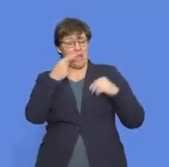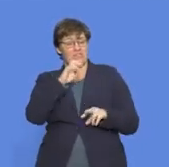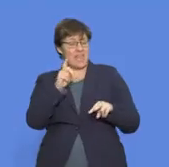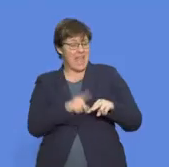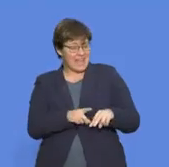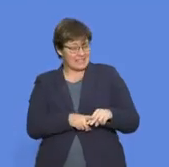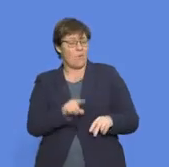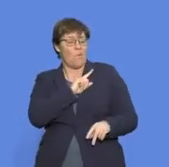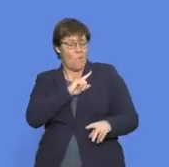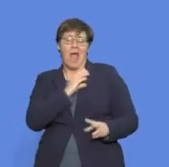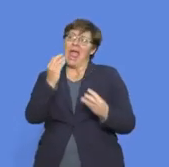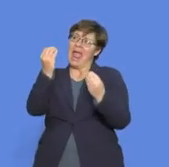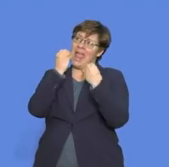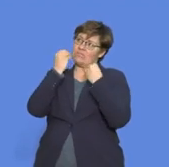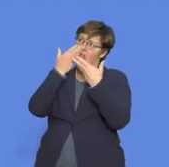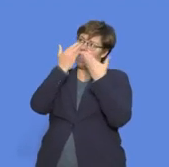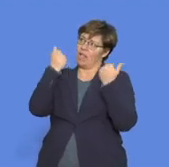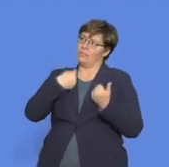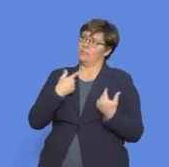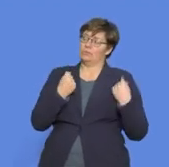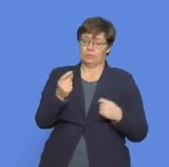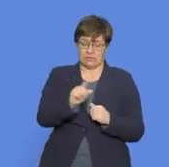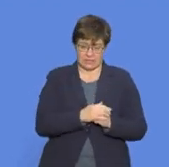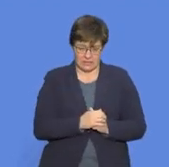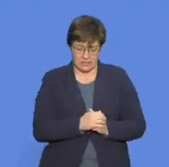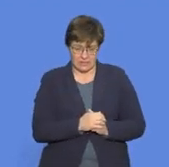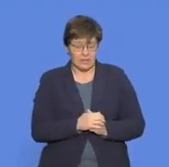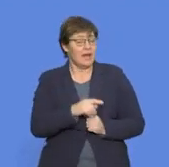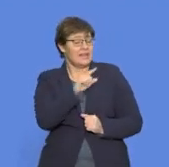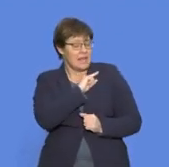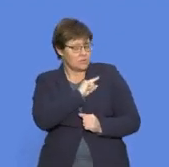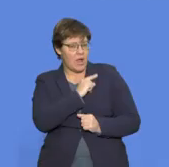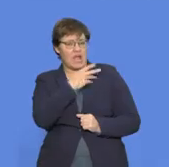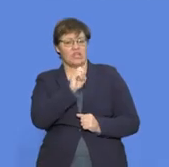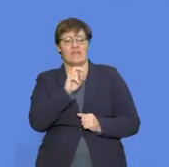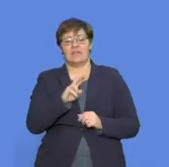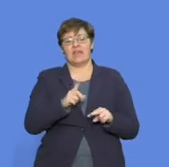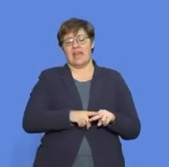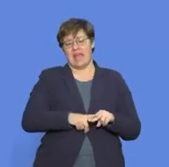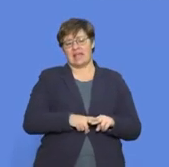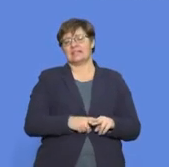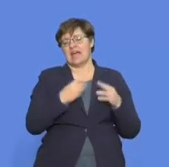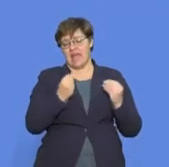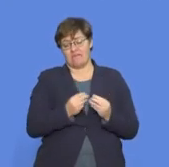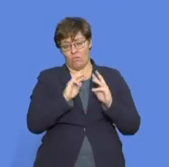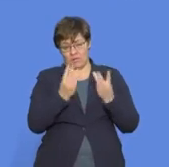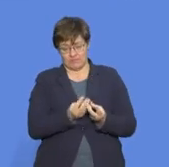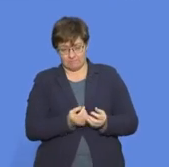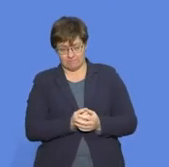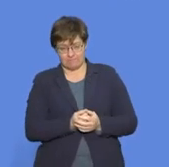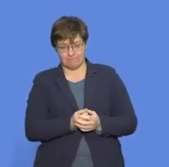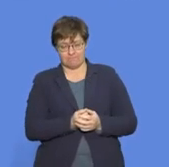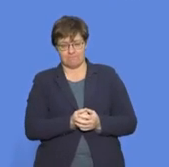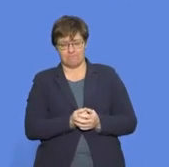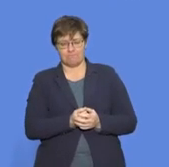know about the causes of the disease, and therefore there is so much HIV and AIDS in the world today. That is